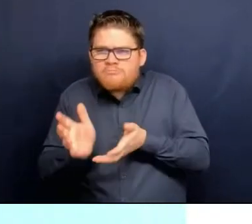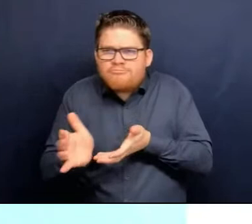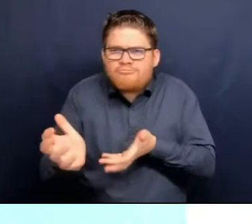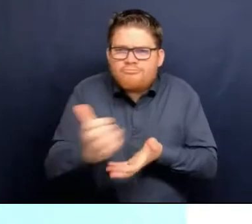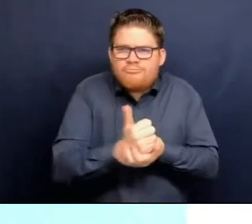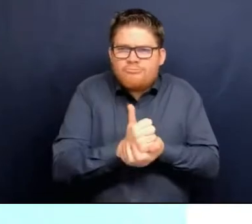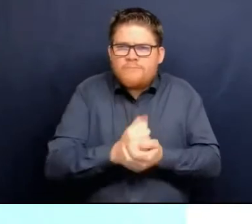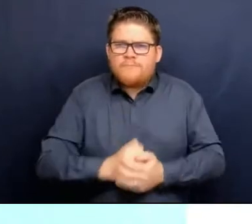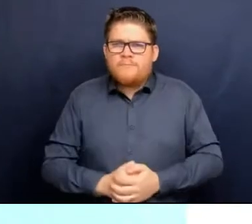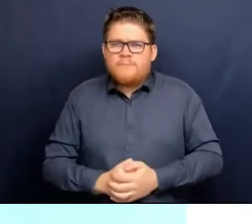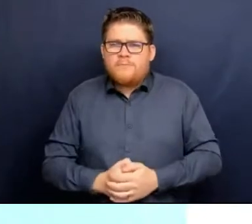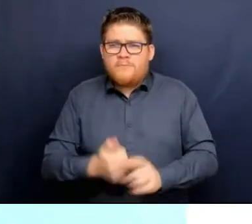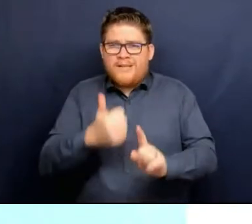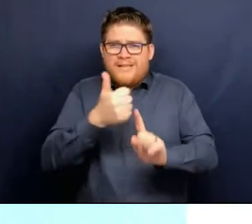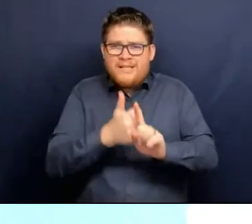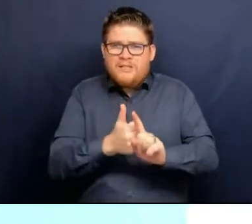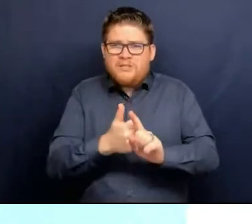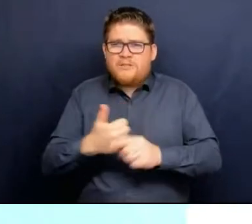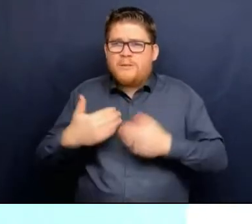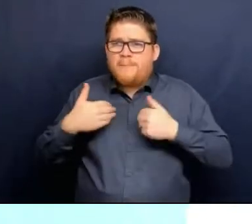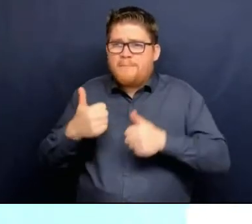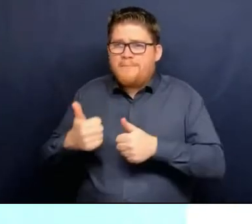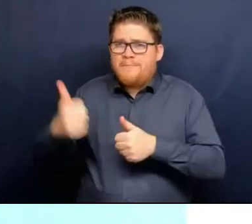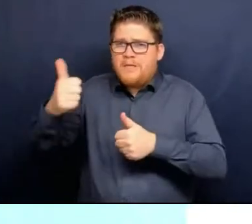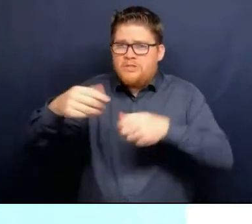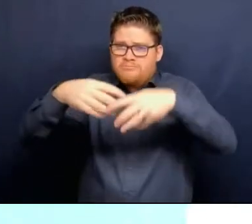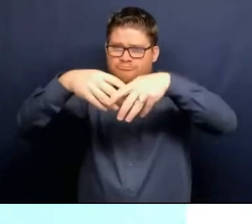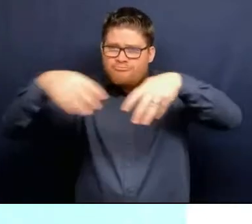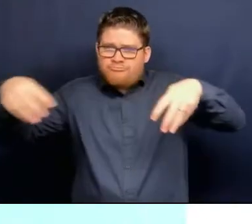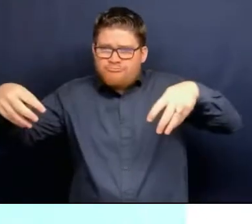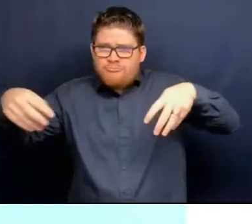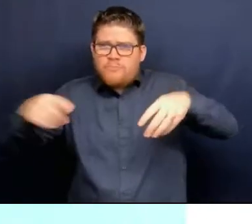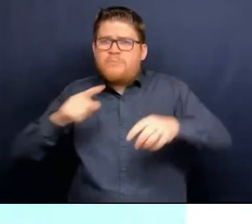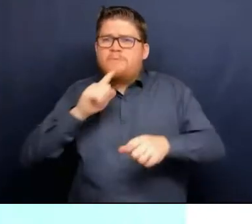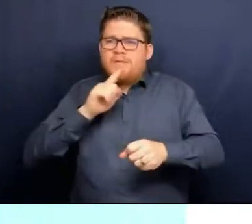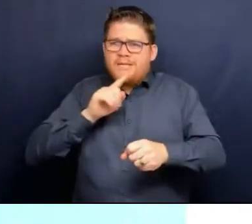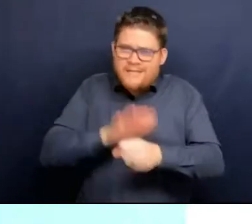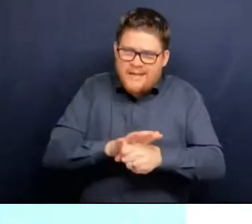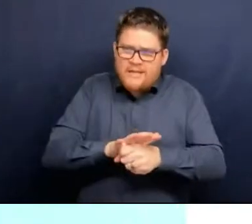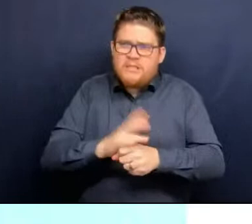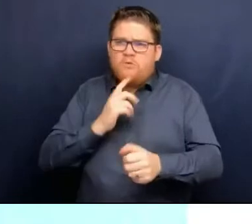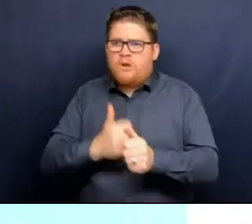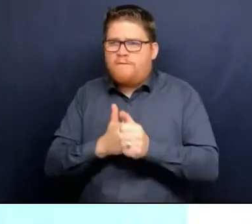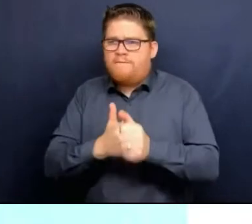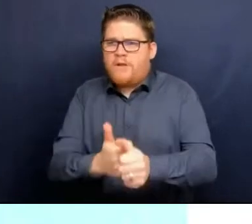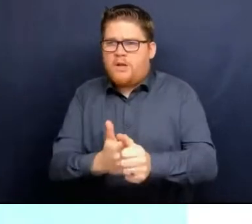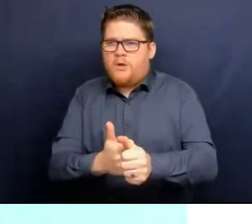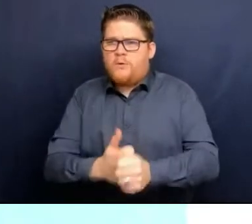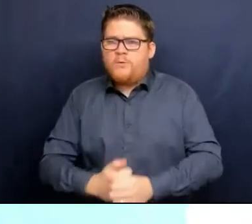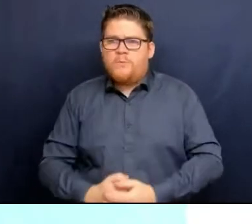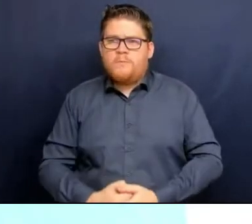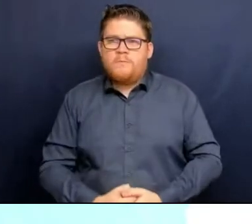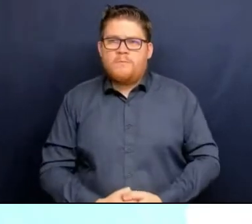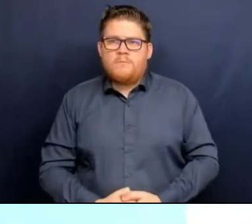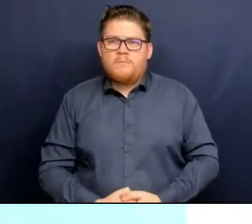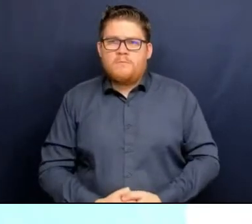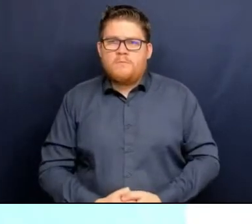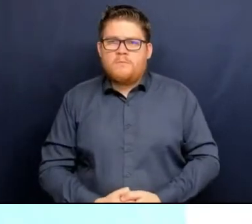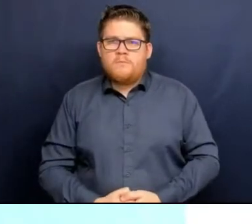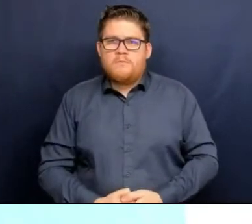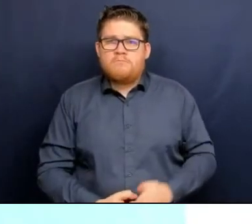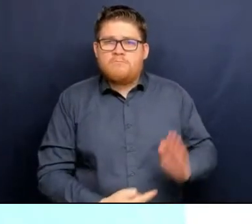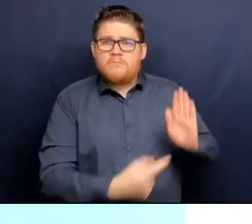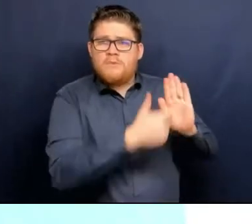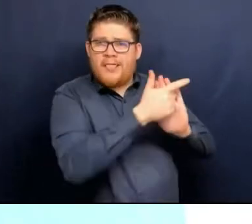our government is committed to do. Because the action plan is a legal requirement under